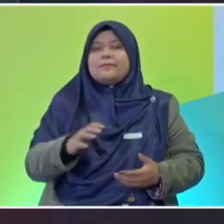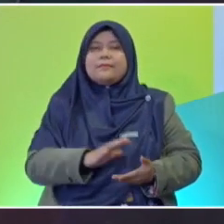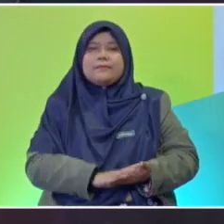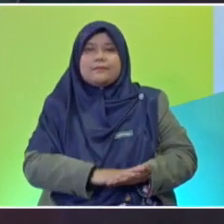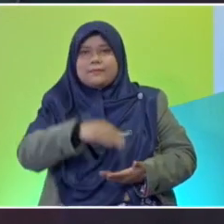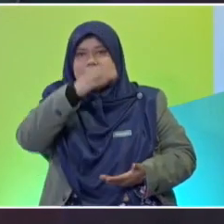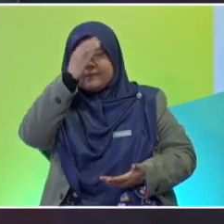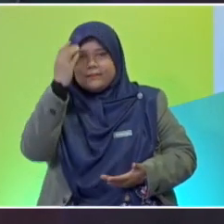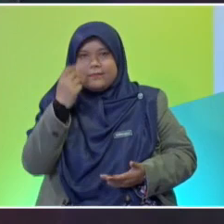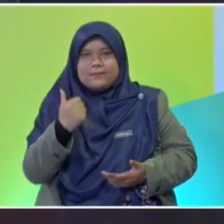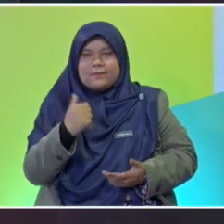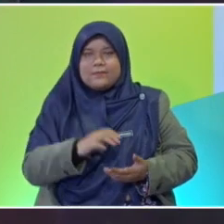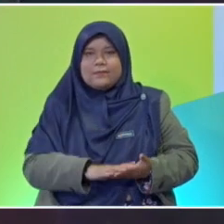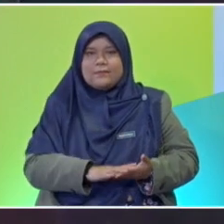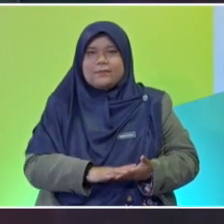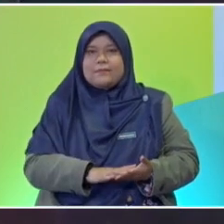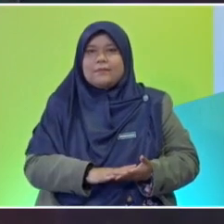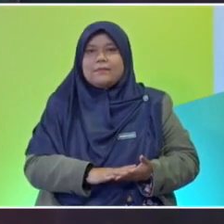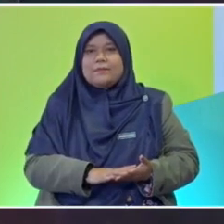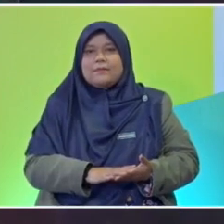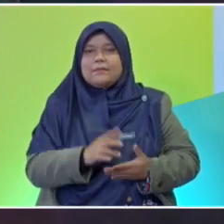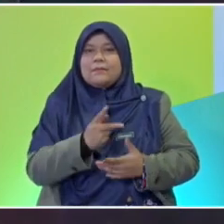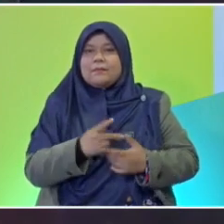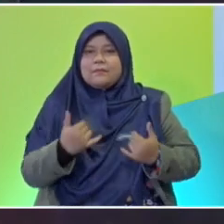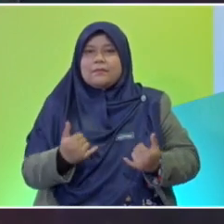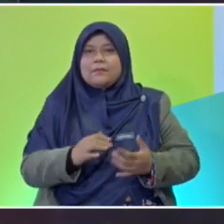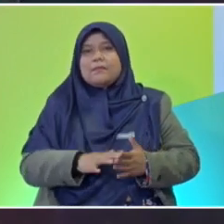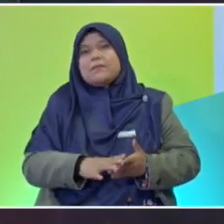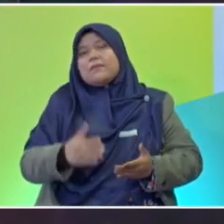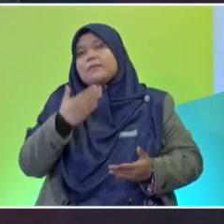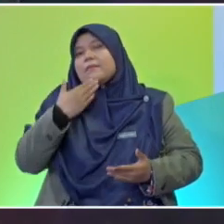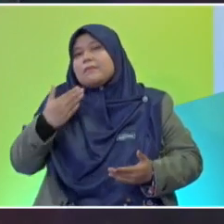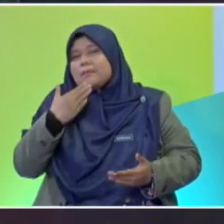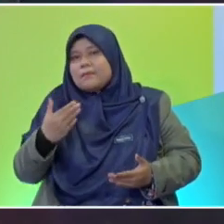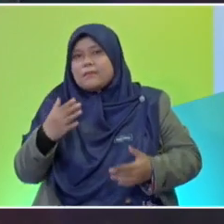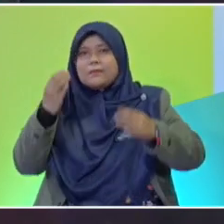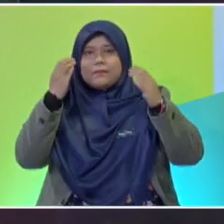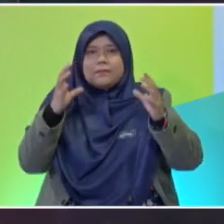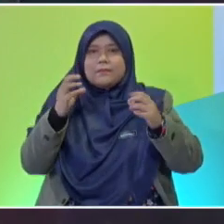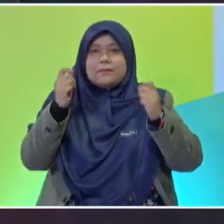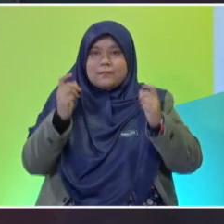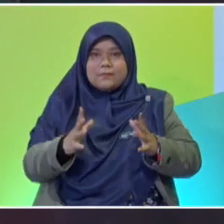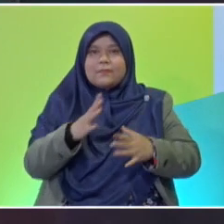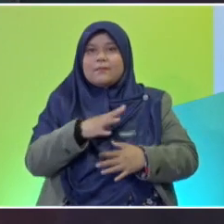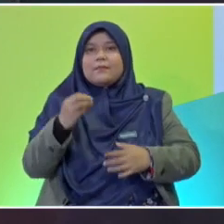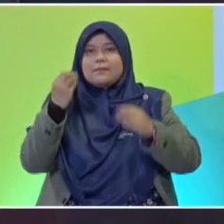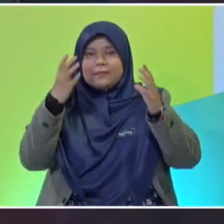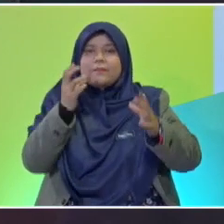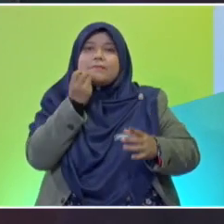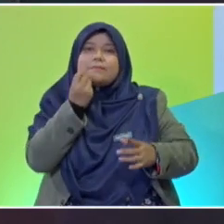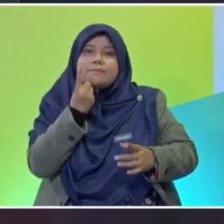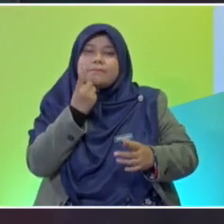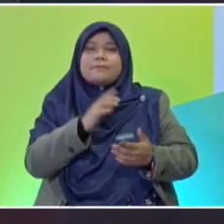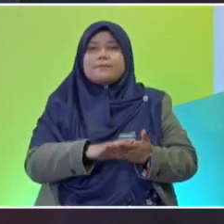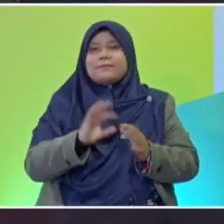friends watching at home as well. Okay, so with that, I just want to say a big thank you to teacher Nina as well as teacher Shida as